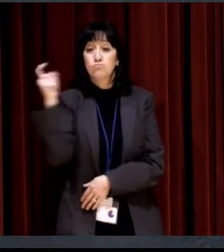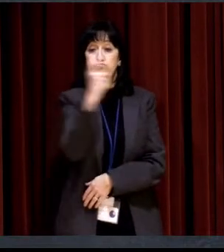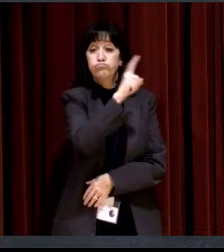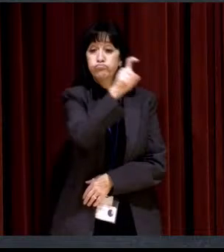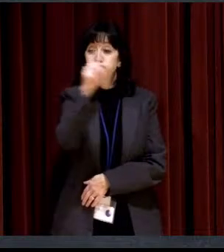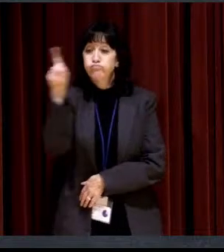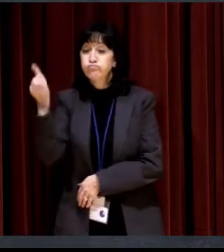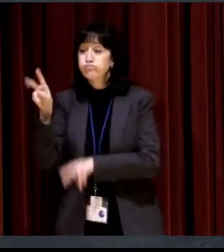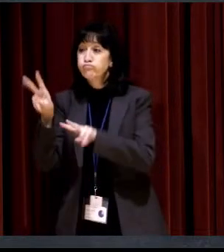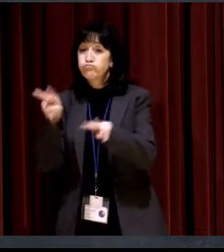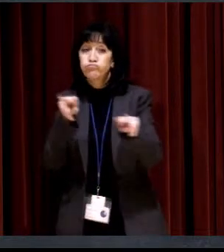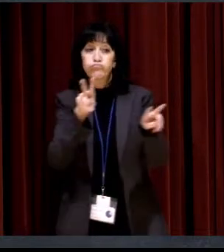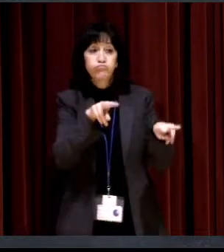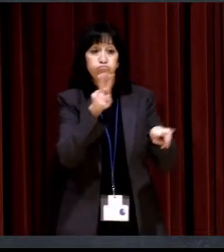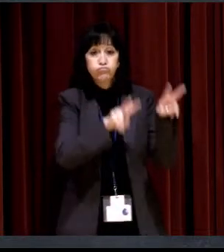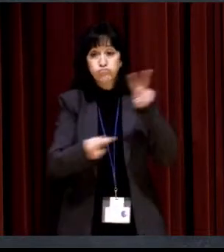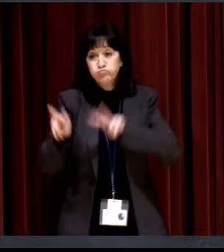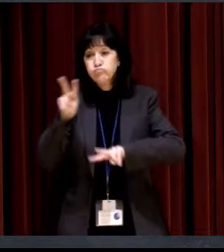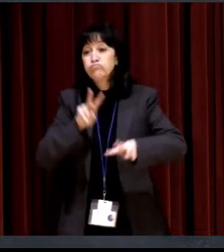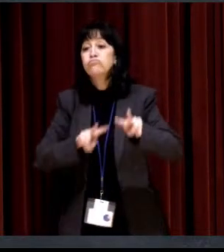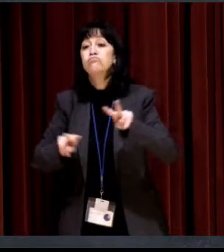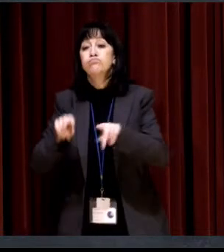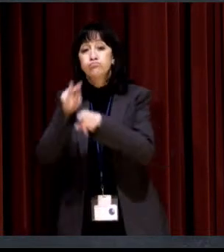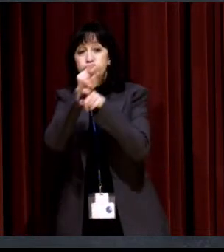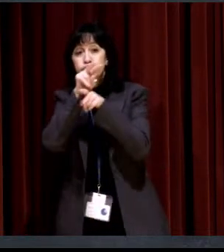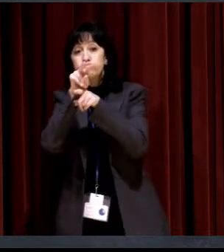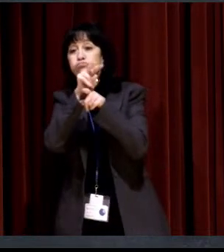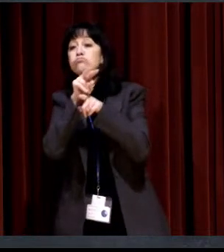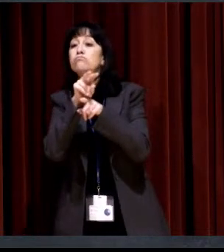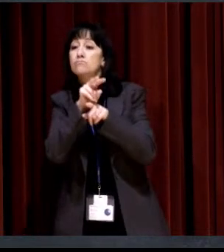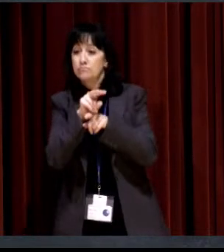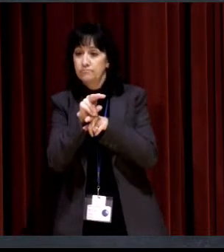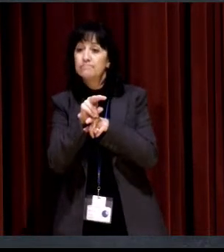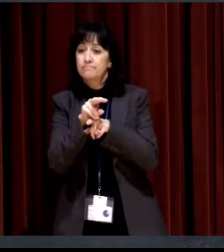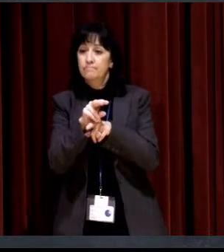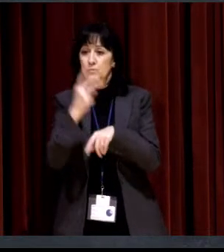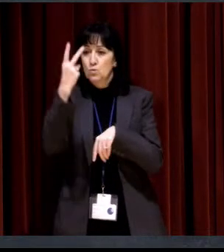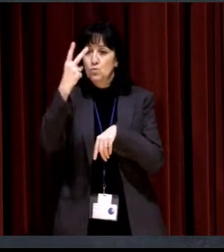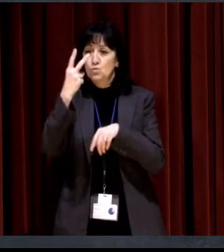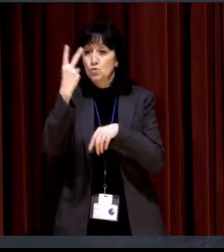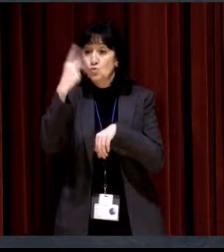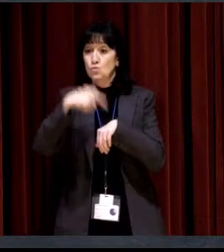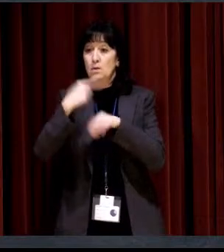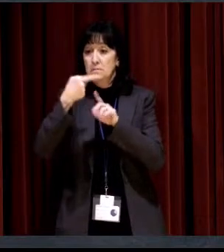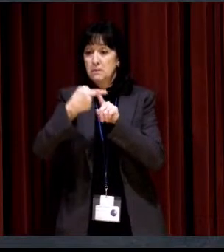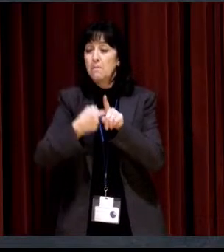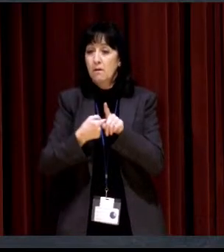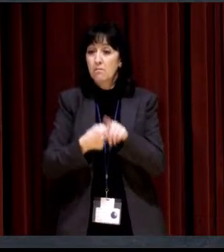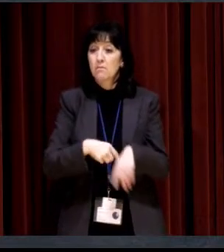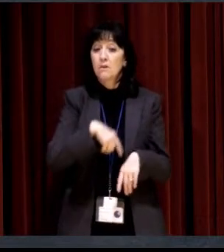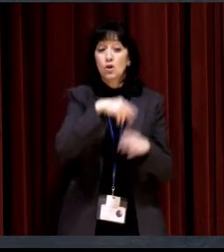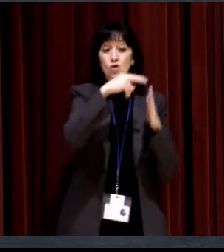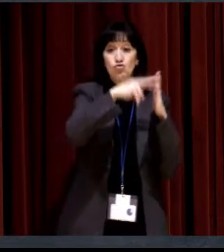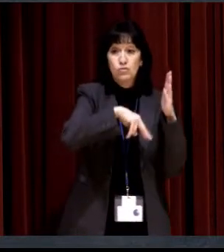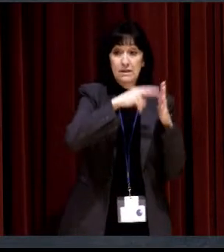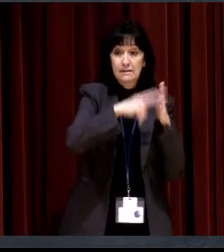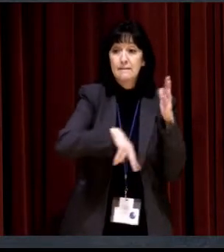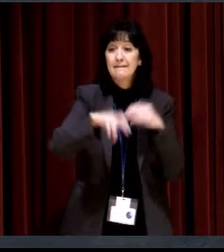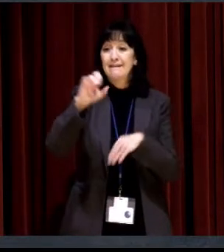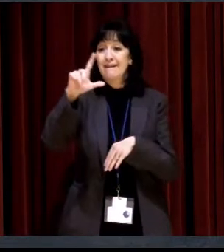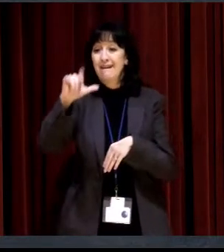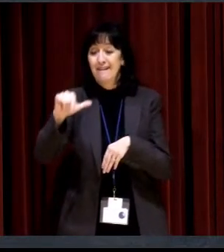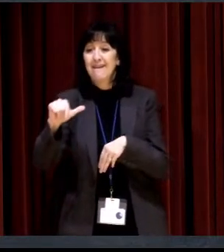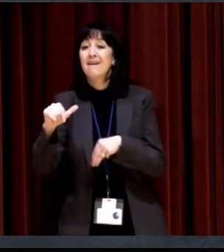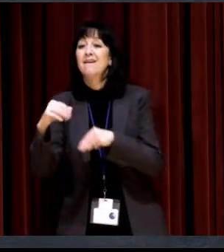for reading, ELA, and then one for math. And